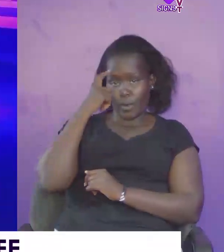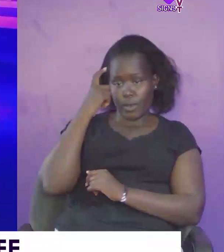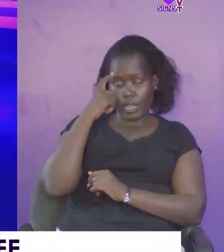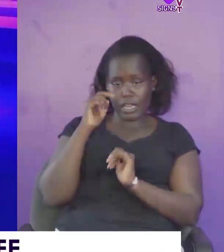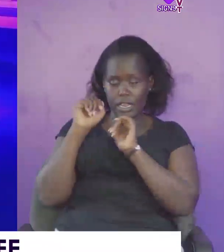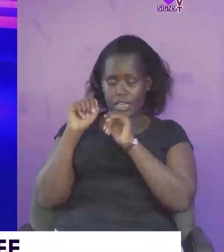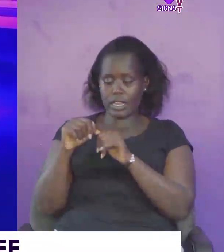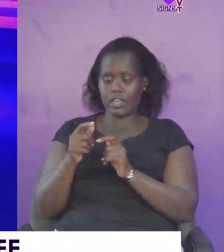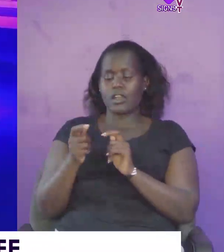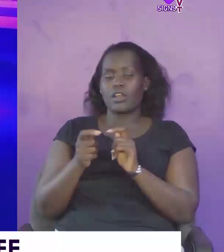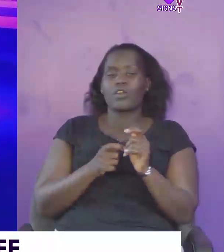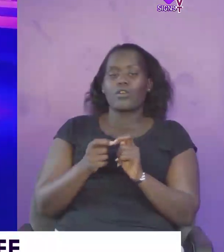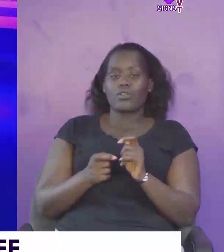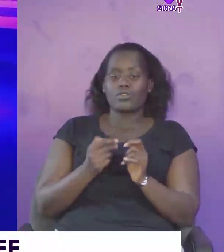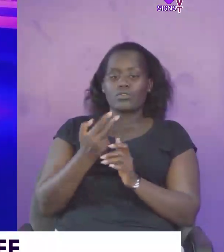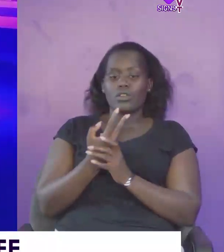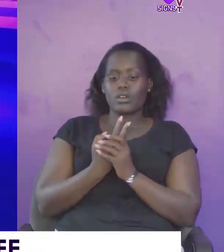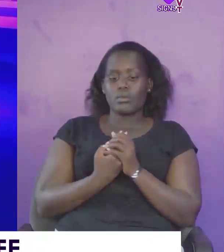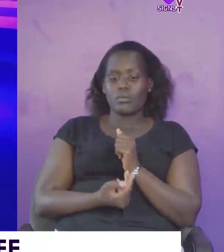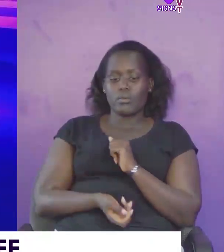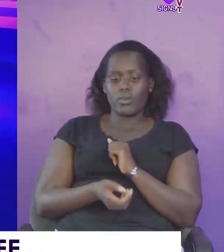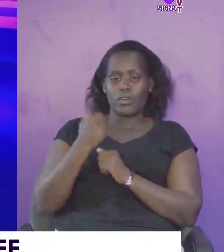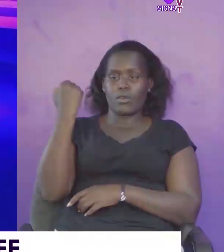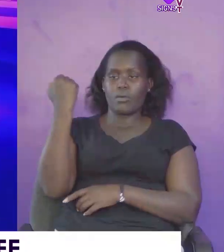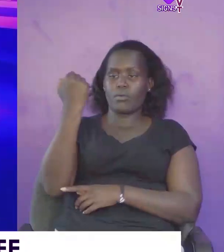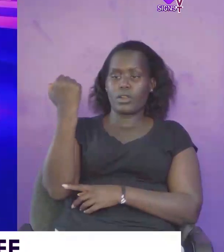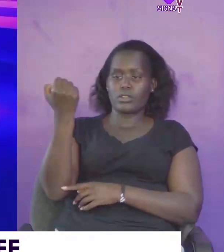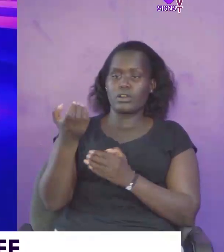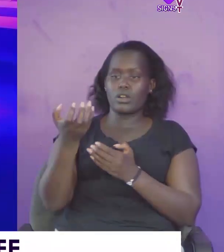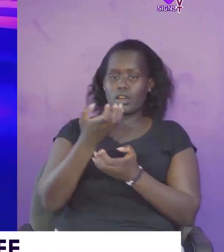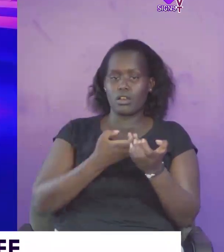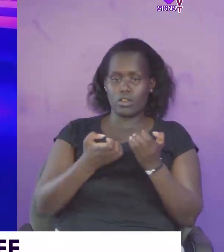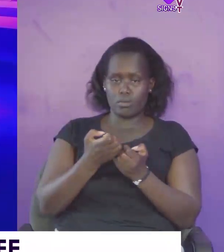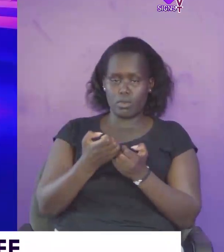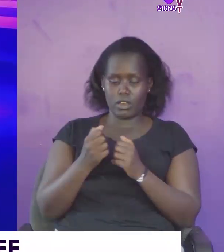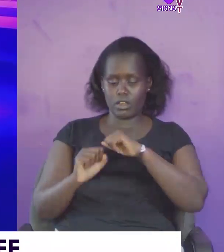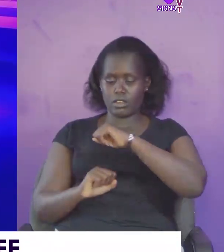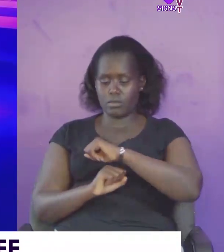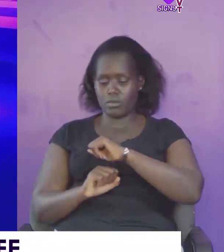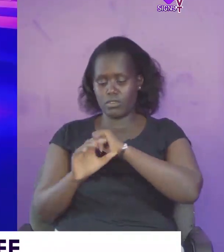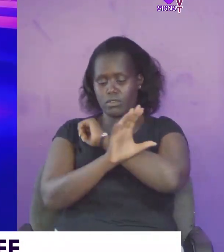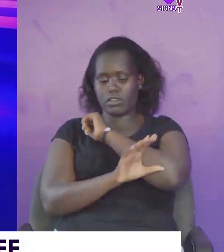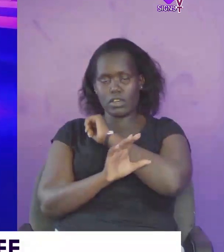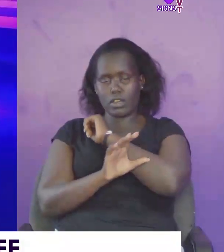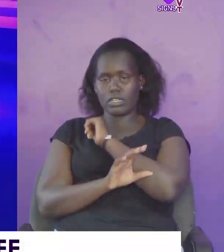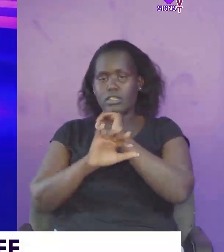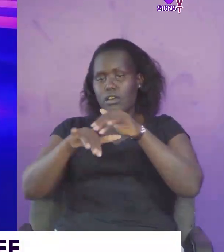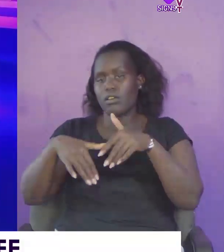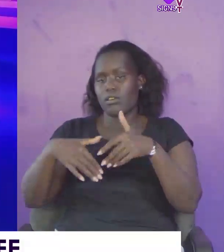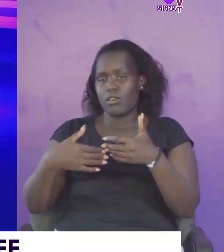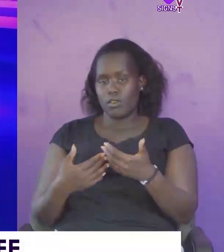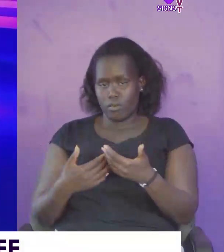can control both the political and economic the foundations of this country. So in a way